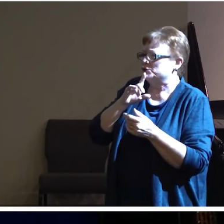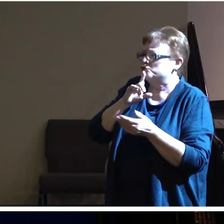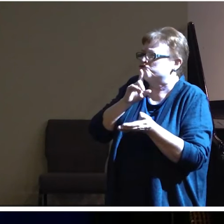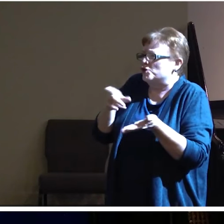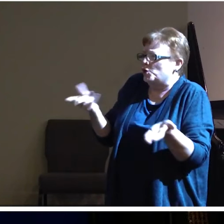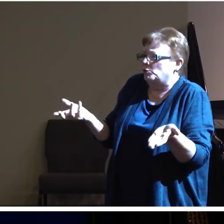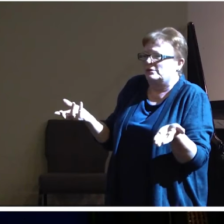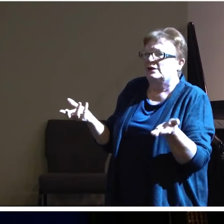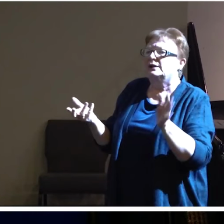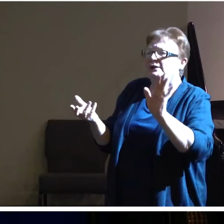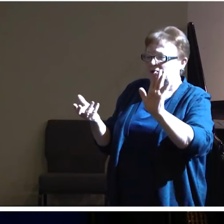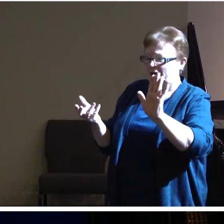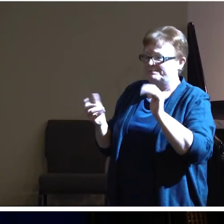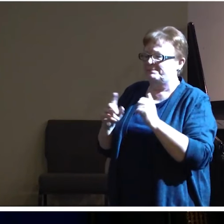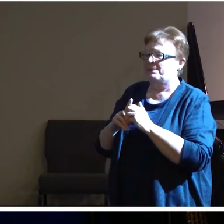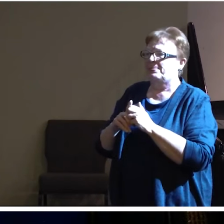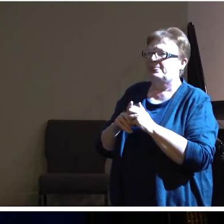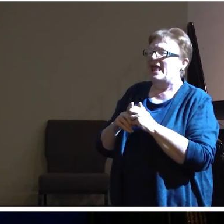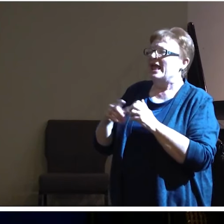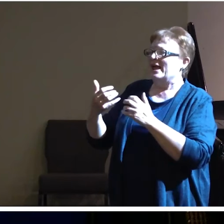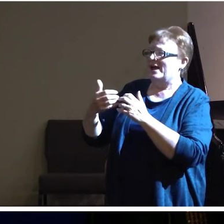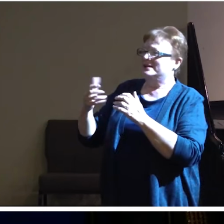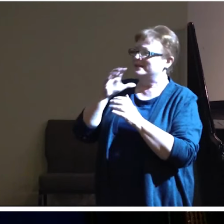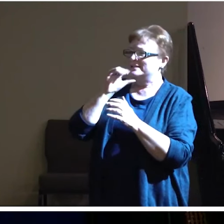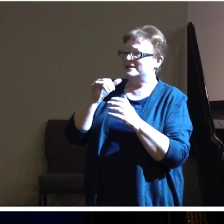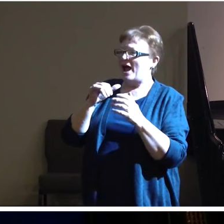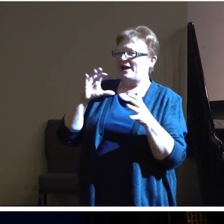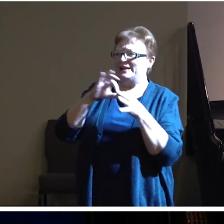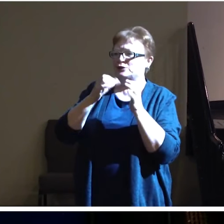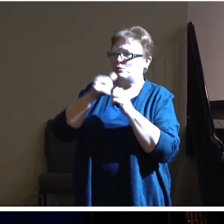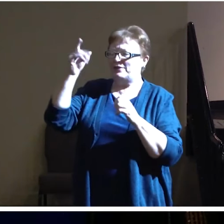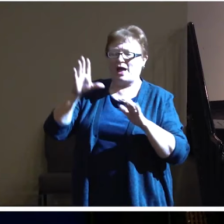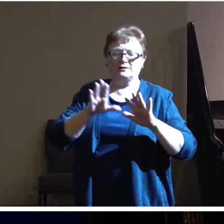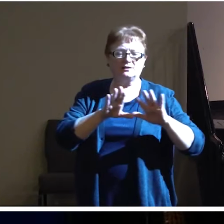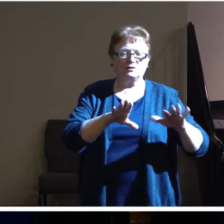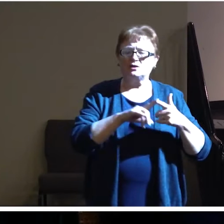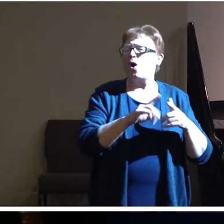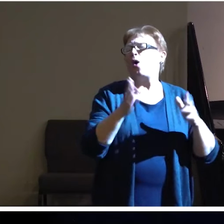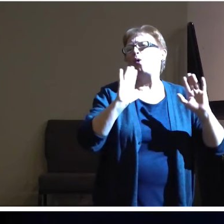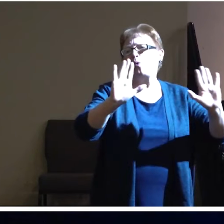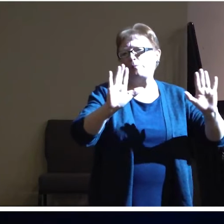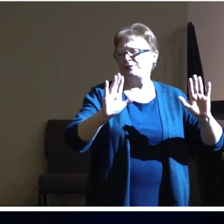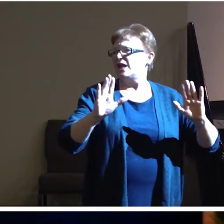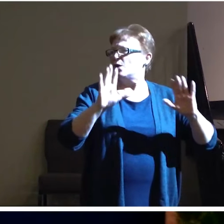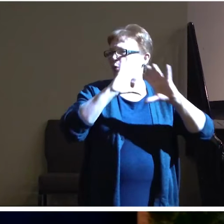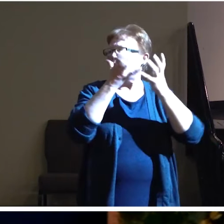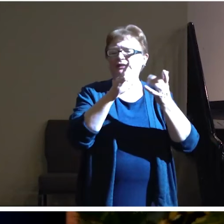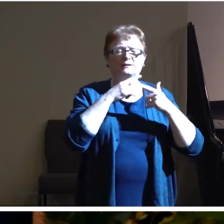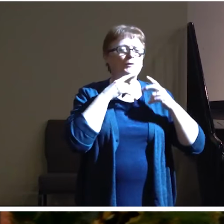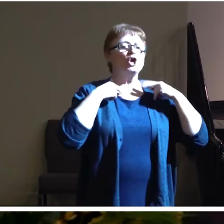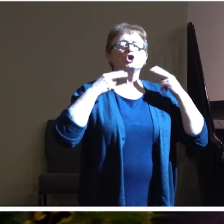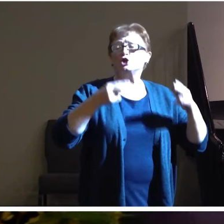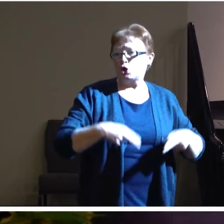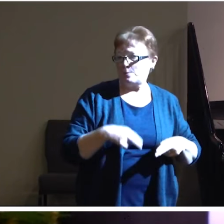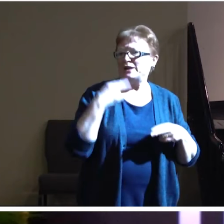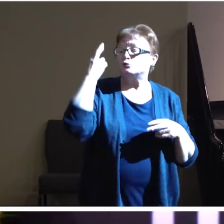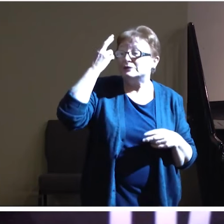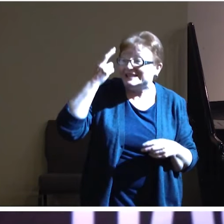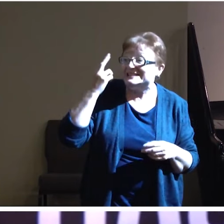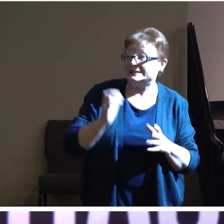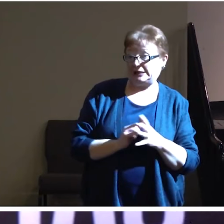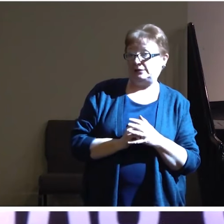standard answer to that by the average Westerner is, oh, human reason. That's how we know things to be